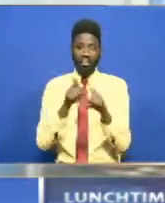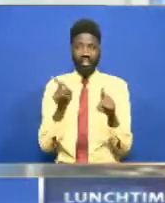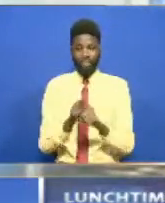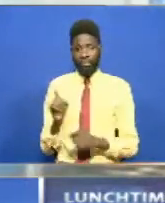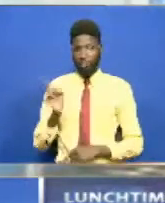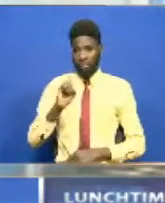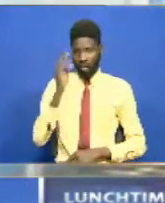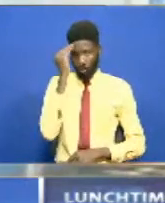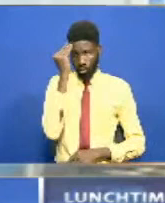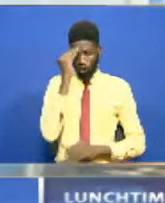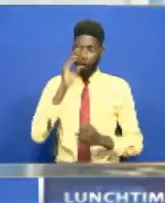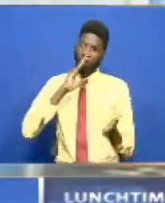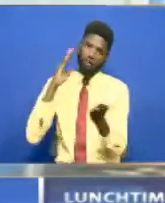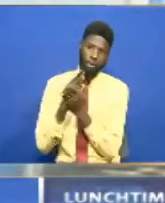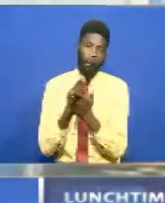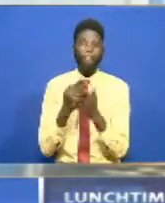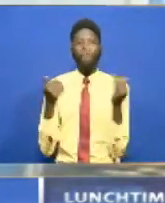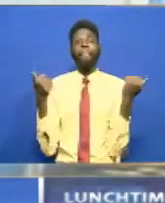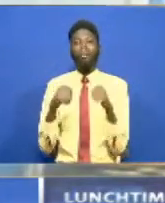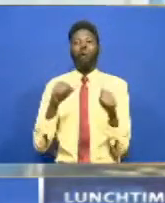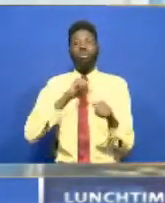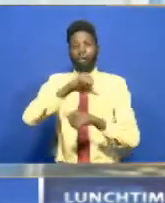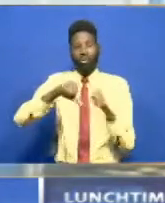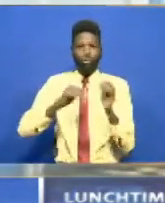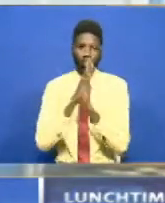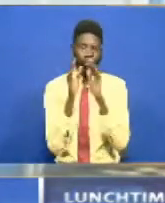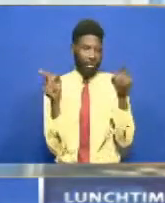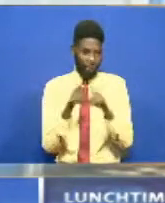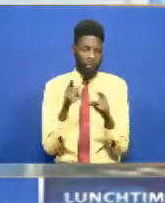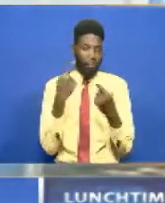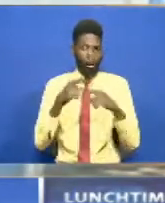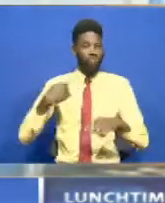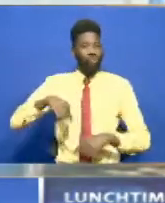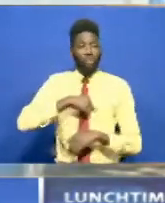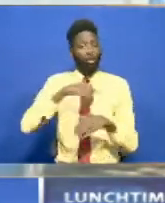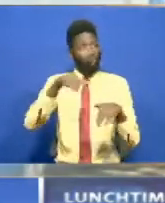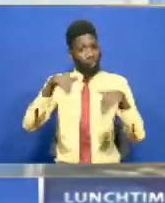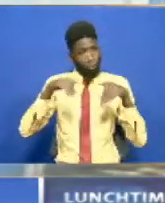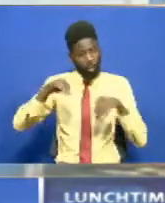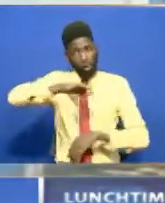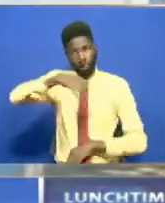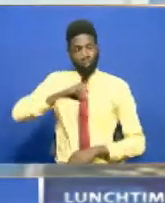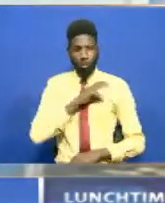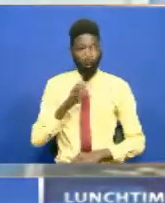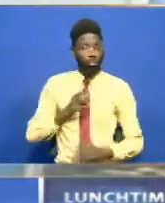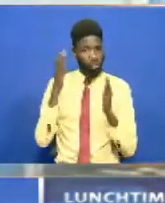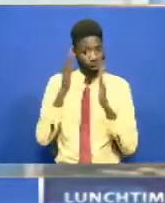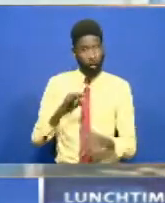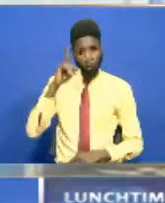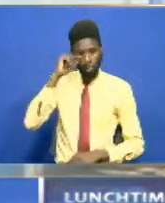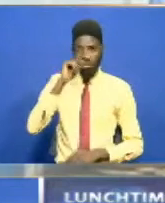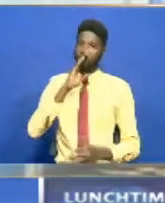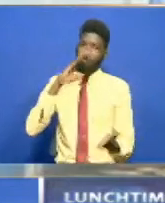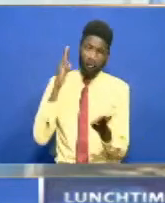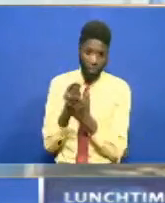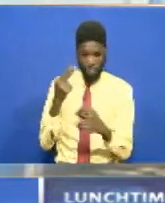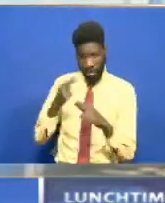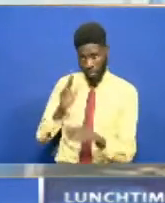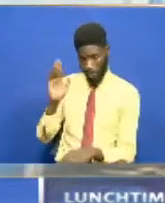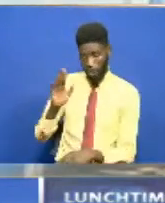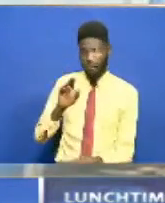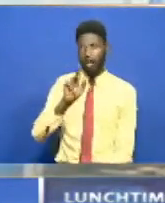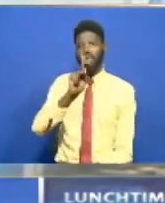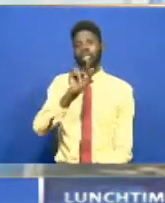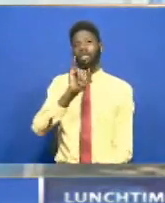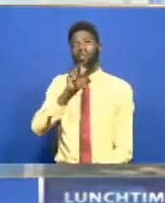Education pertaining this matter, but we are waiting communication from the County Commissioner of Mombasa, Gilbert Kitio, to just give us an update